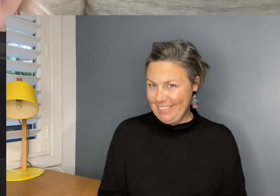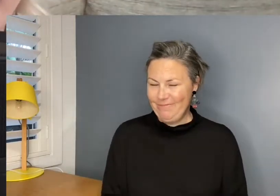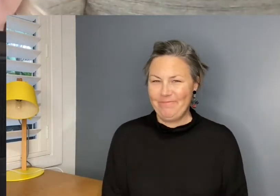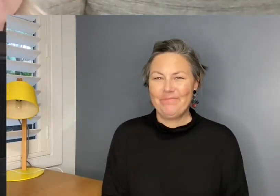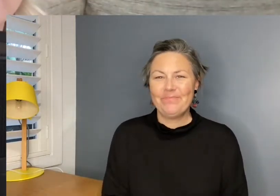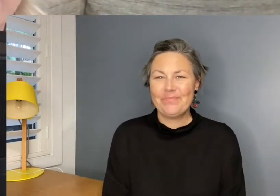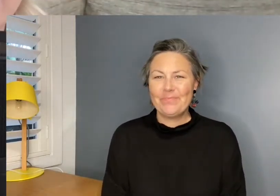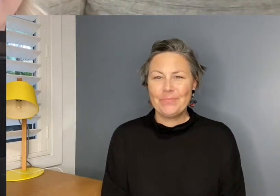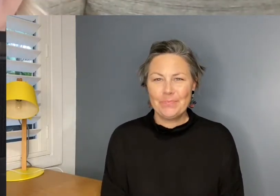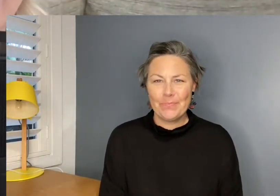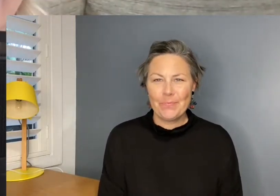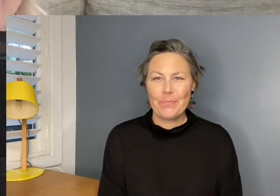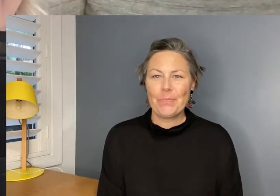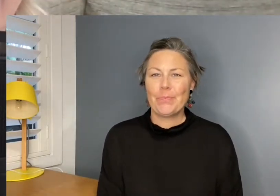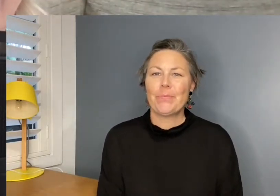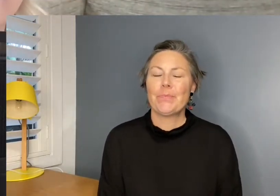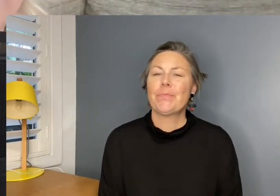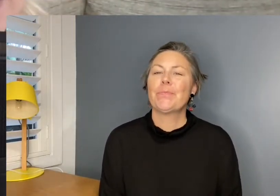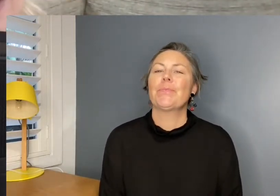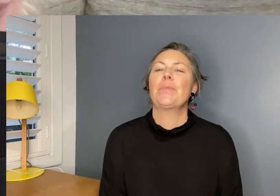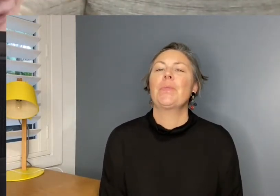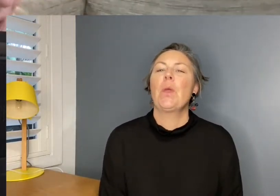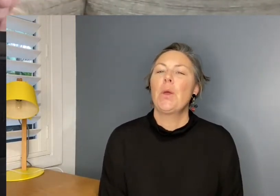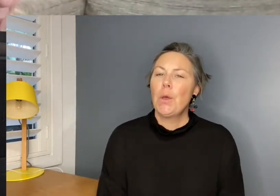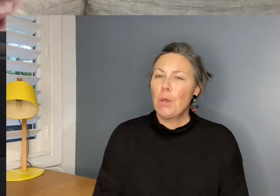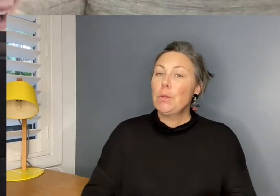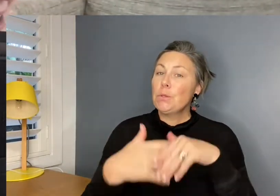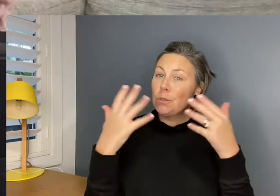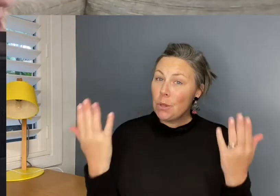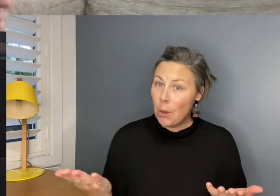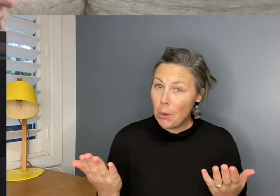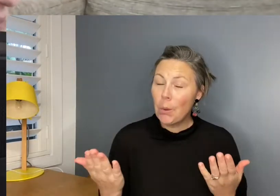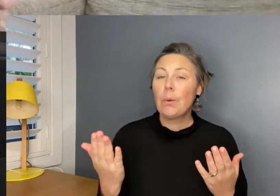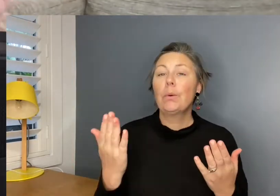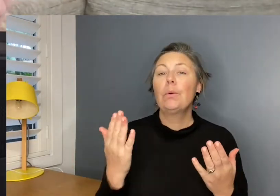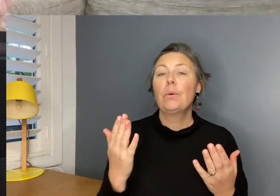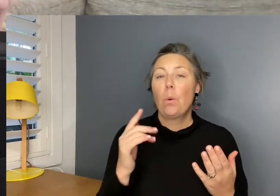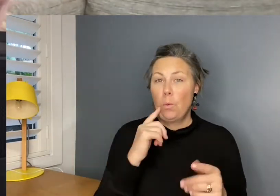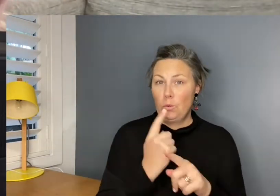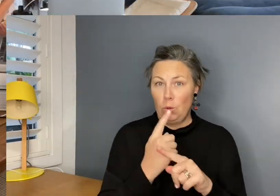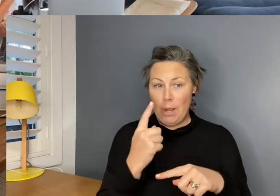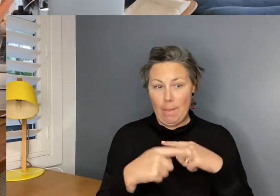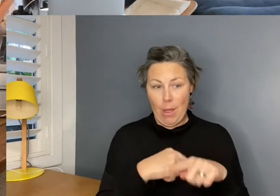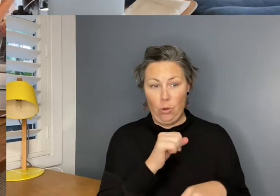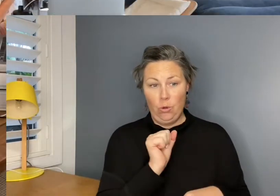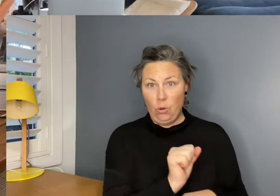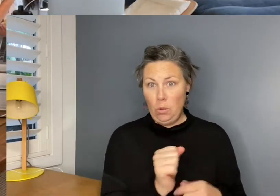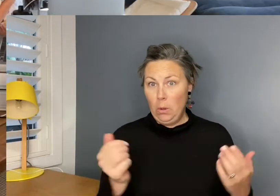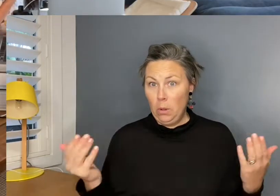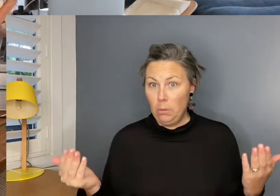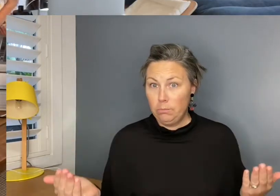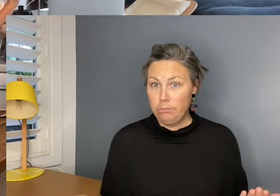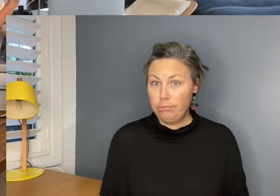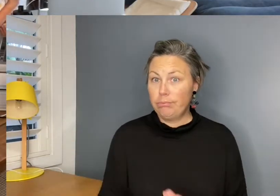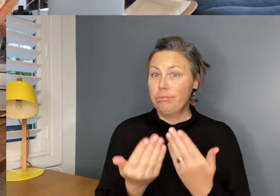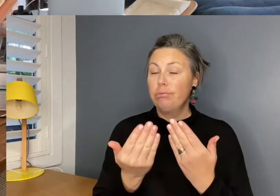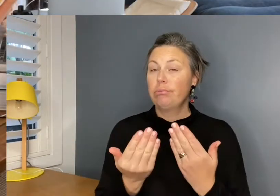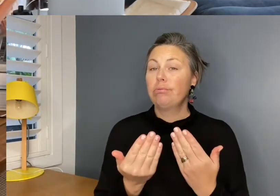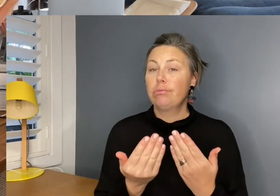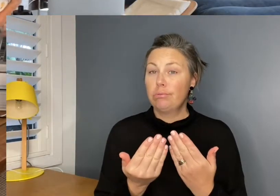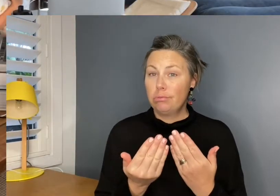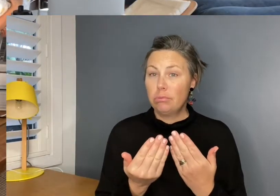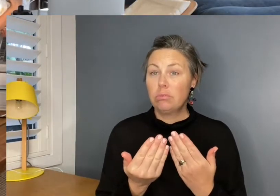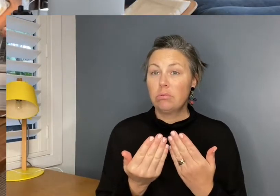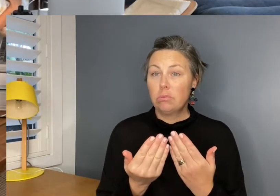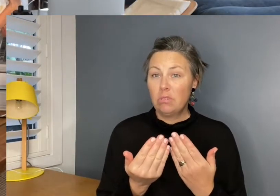worry. So as mentioned before, we are going to talk about your birth today. Now, I was only kidding. Don't make me nervous. I'm only I